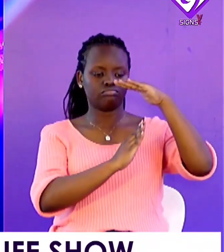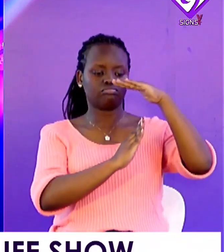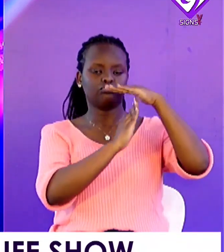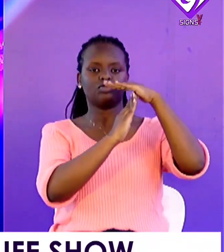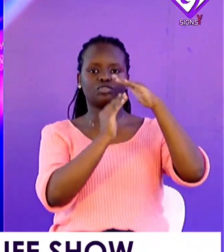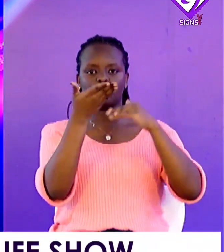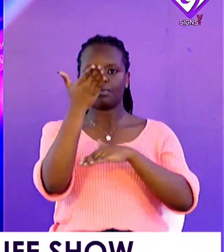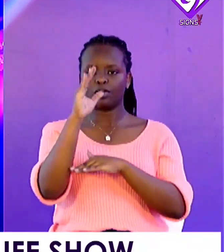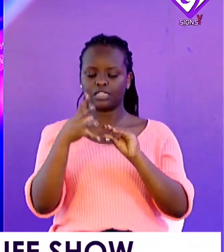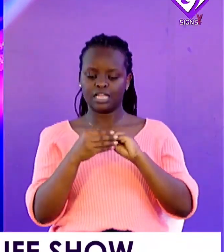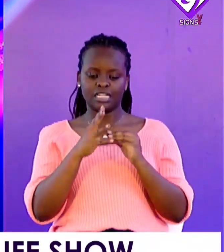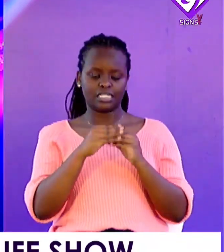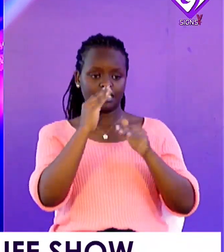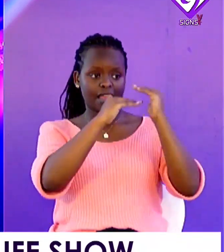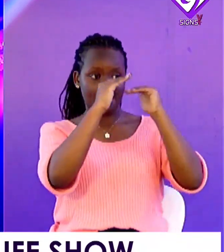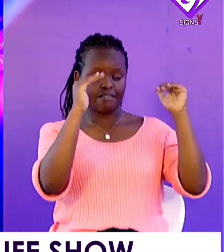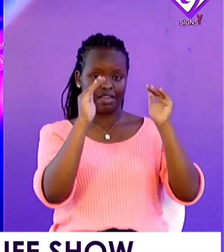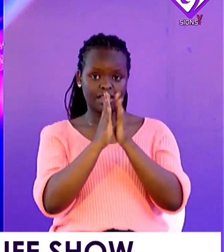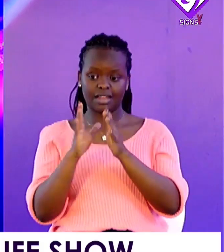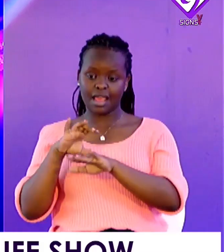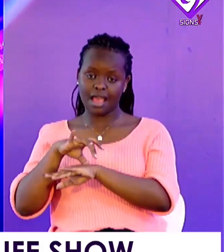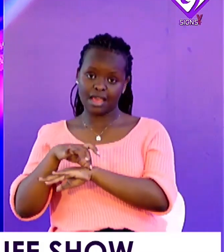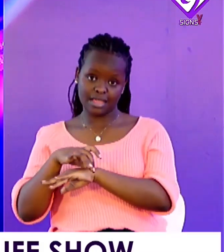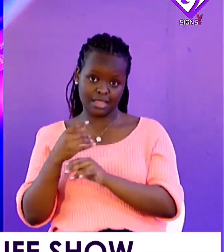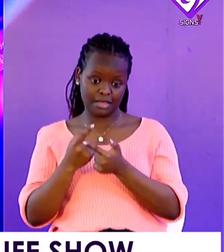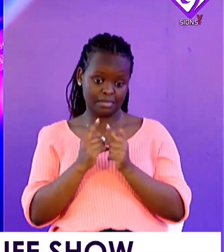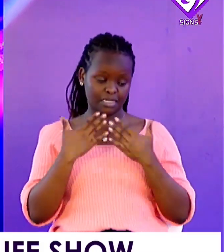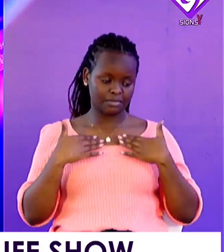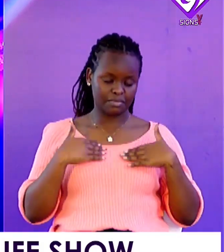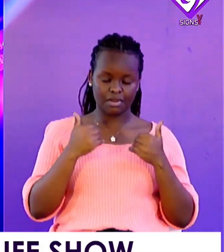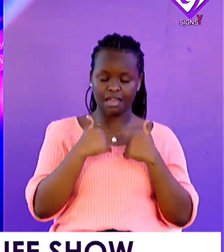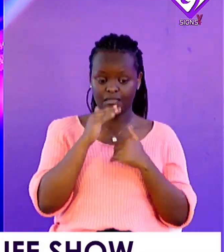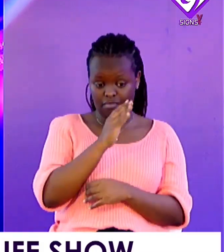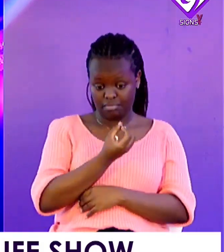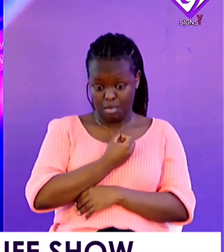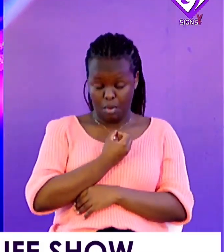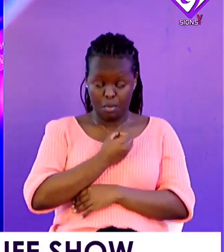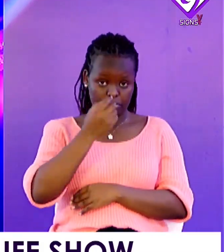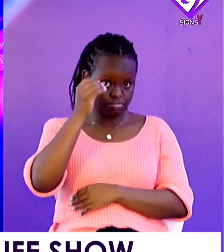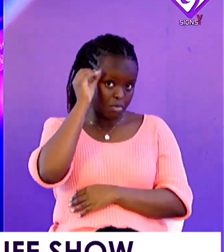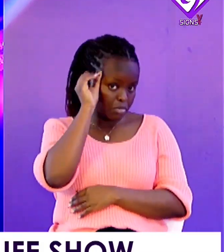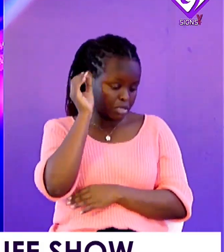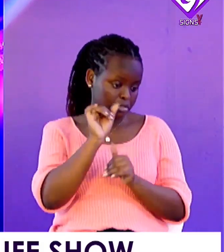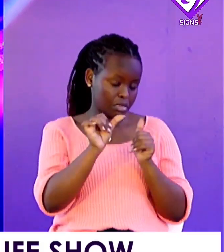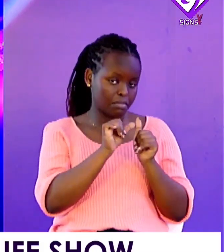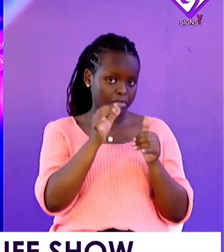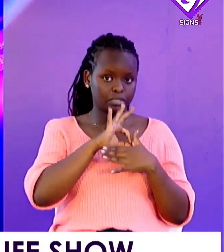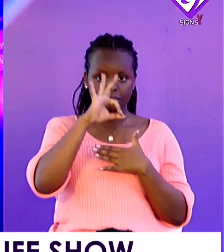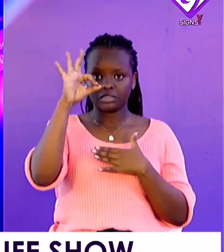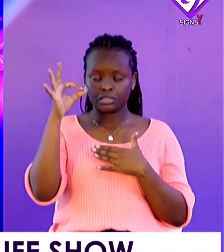who created heaven and earth. But people have their own views concerning spirituality.